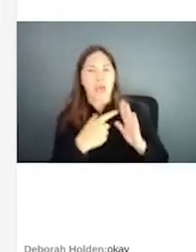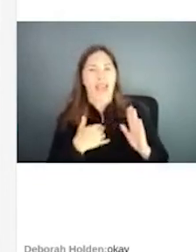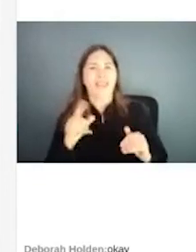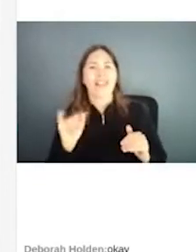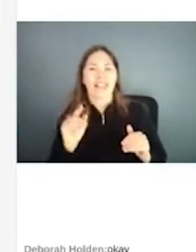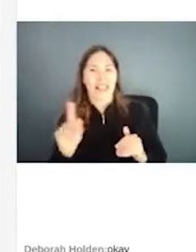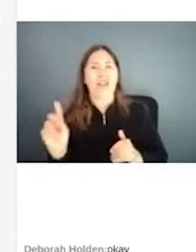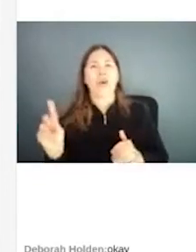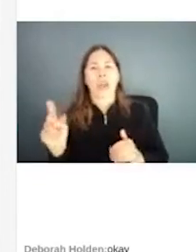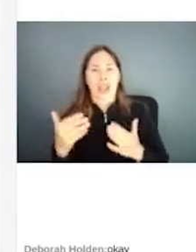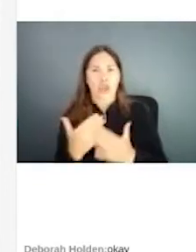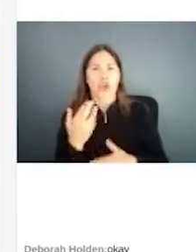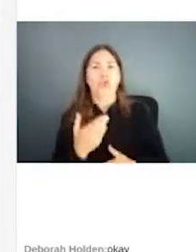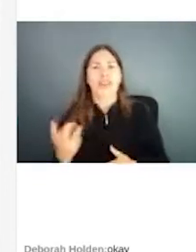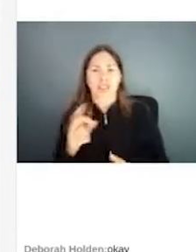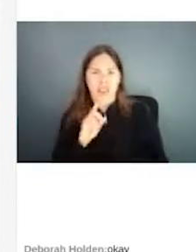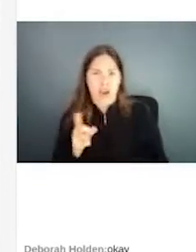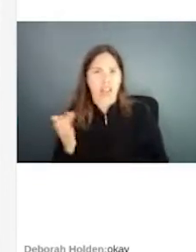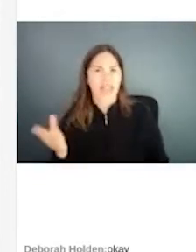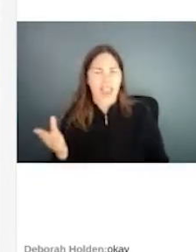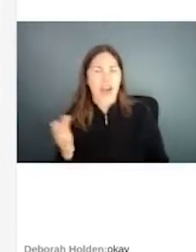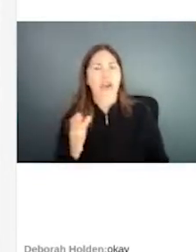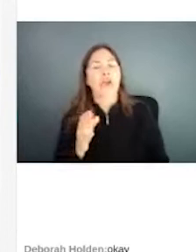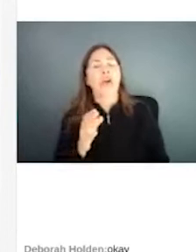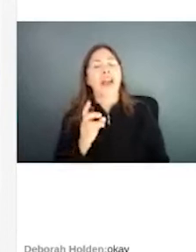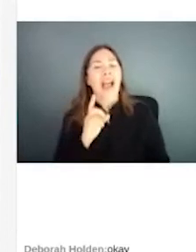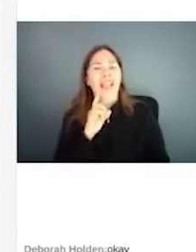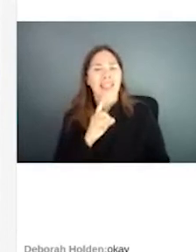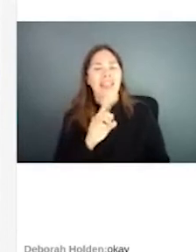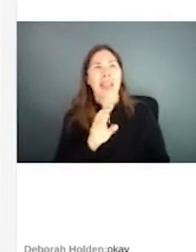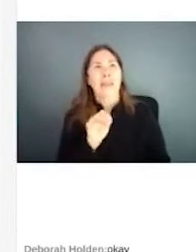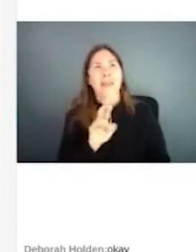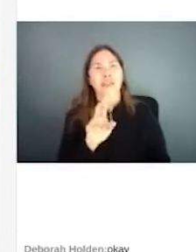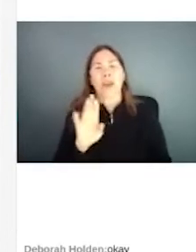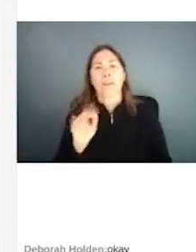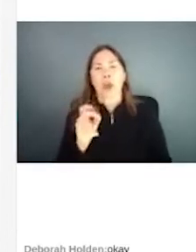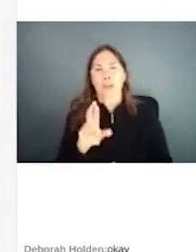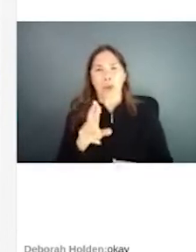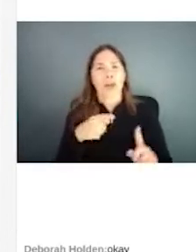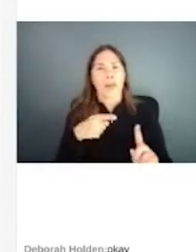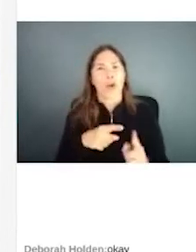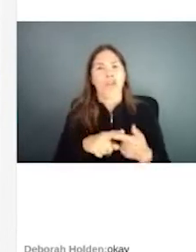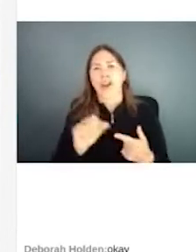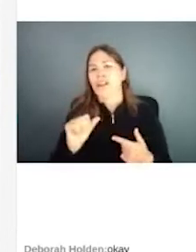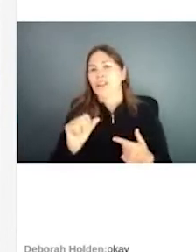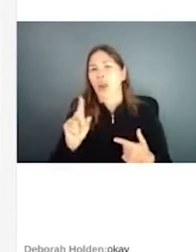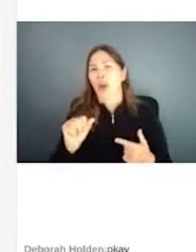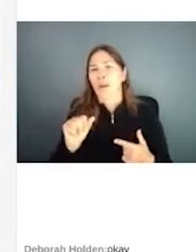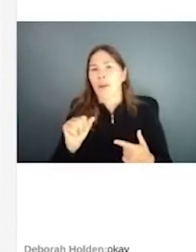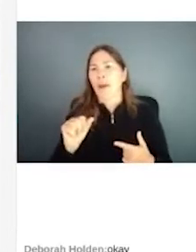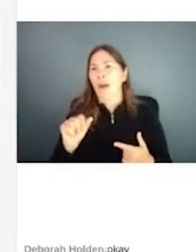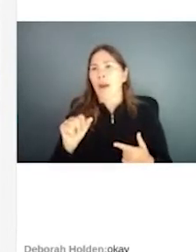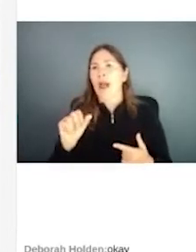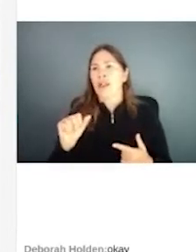the new resources are. I think Mr. Barber used to point us out to the Adobe Ed Exchange. Right. And